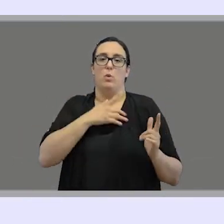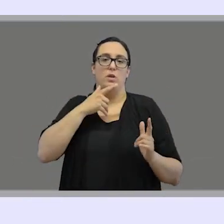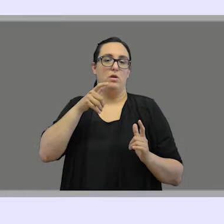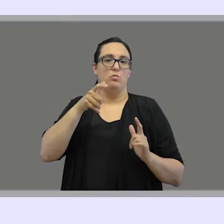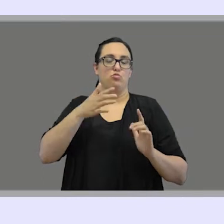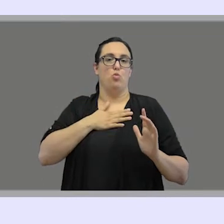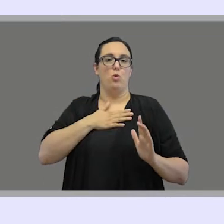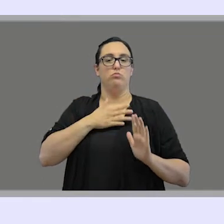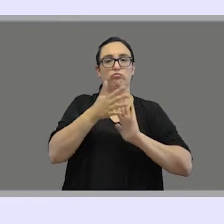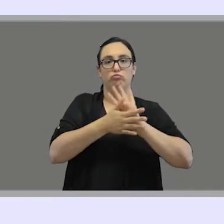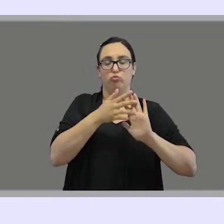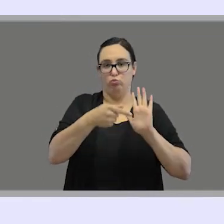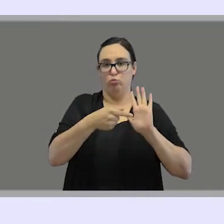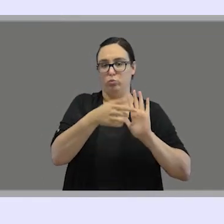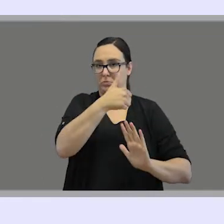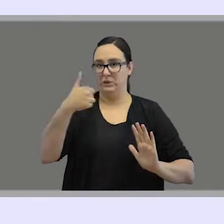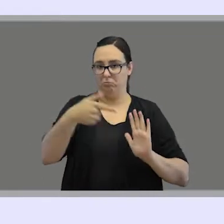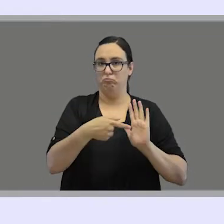communication system.